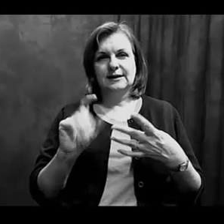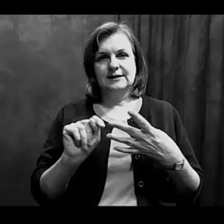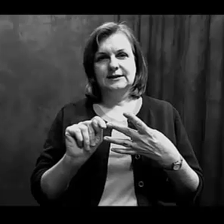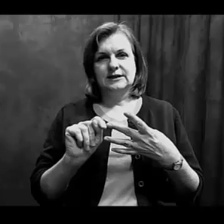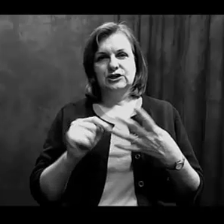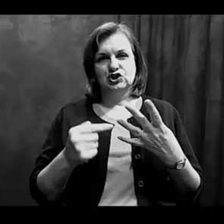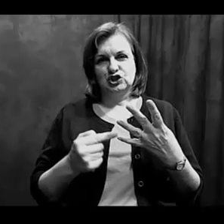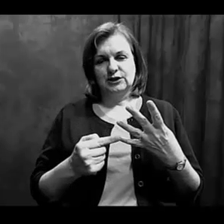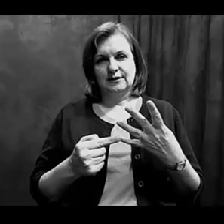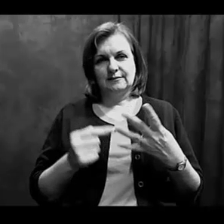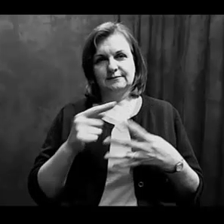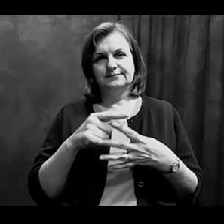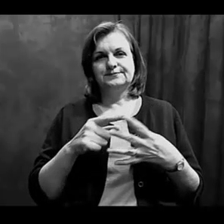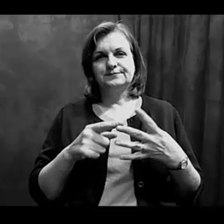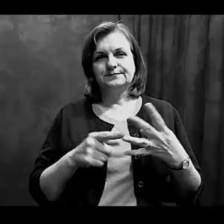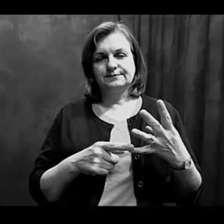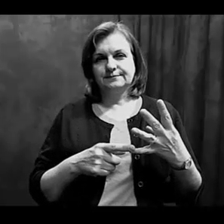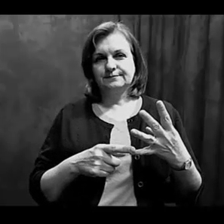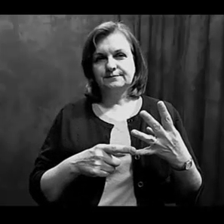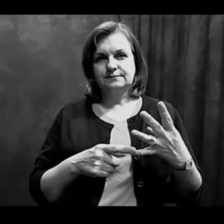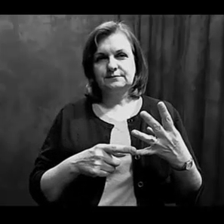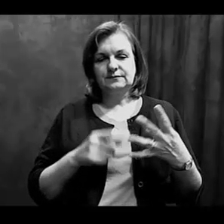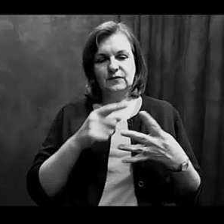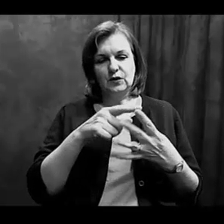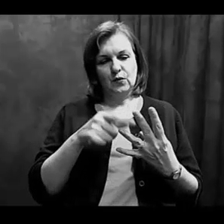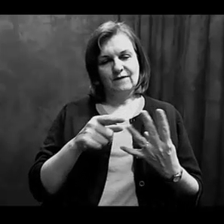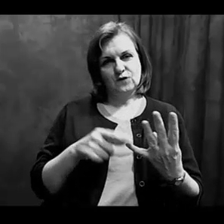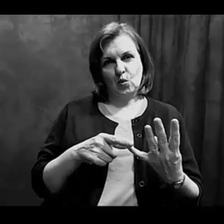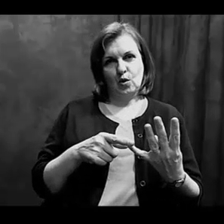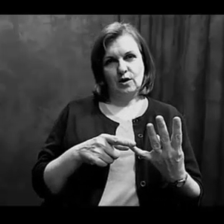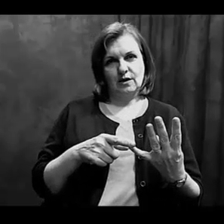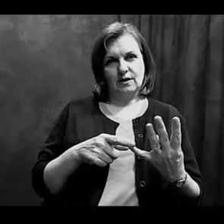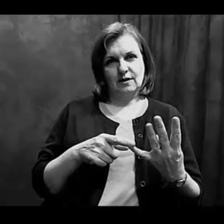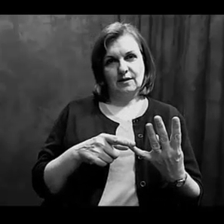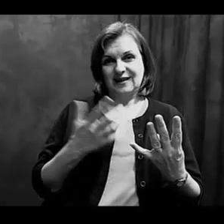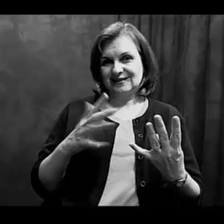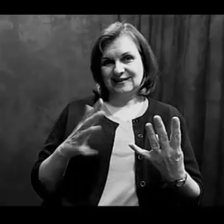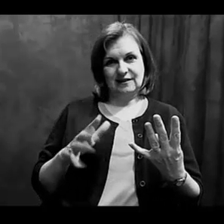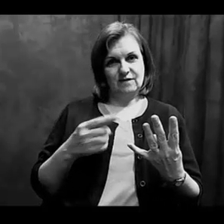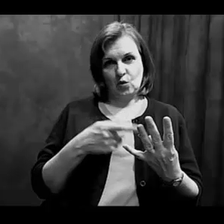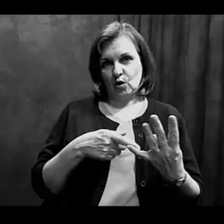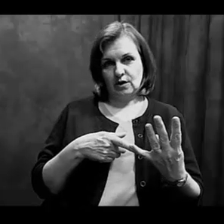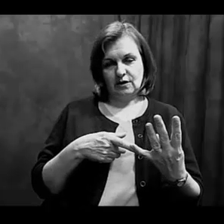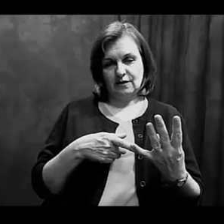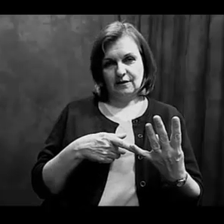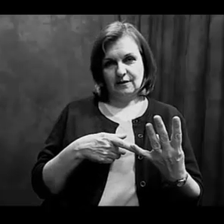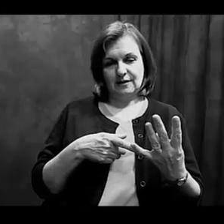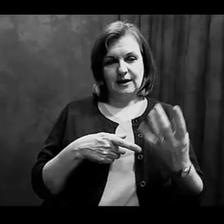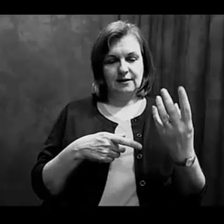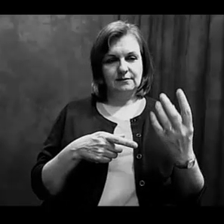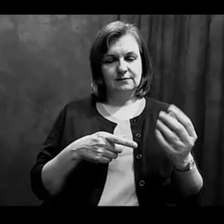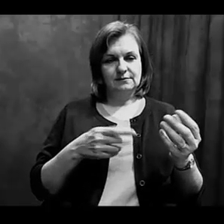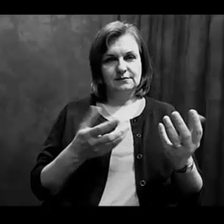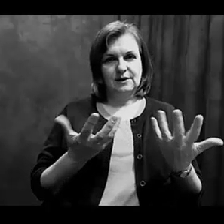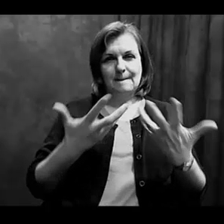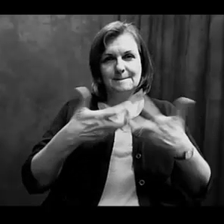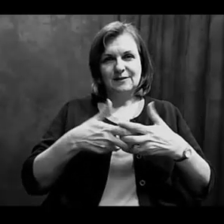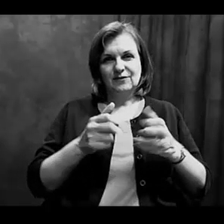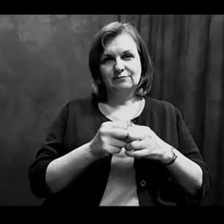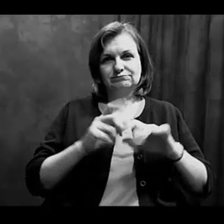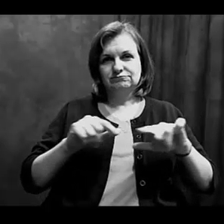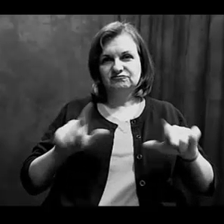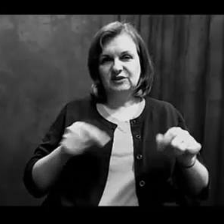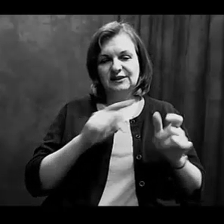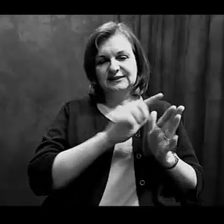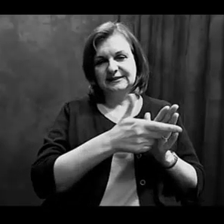bases. Many of you may know we have A, C, T, and G. We take those 4, that's